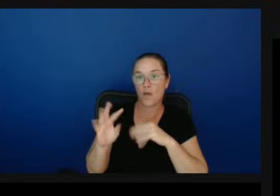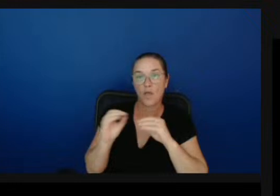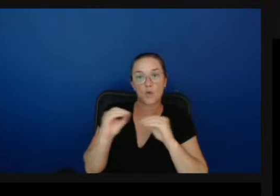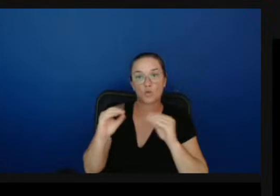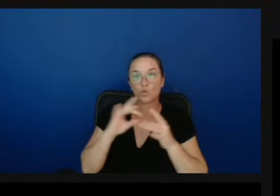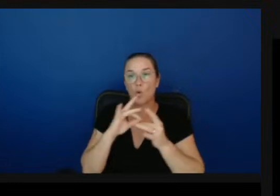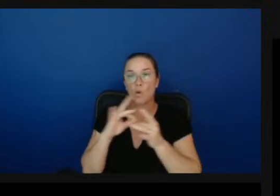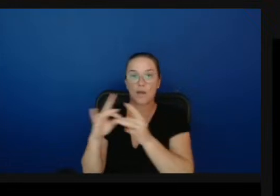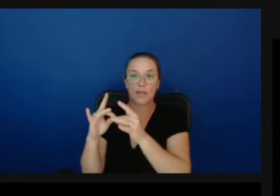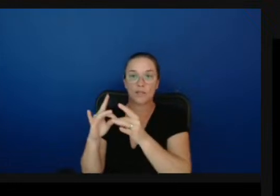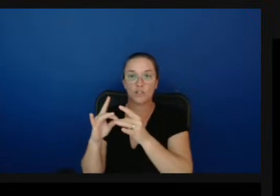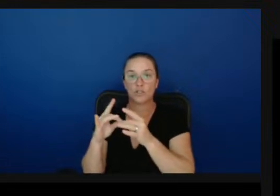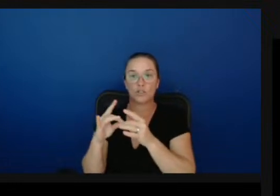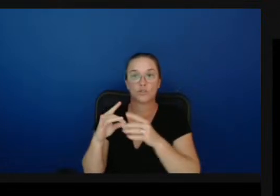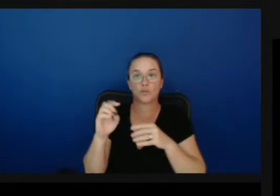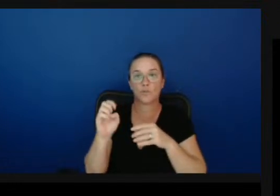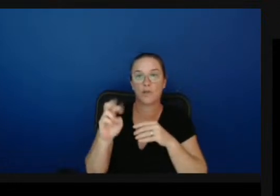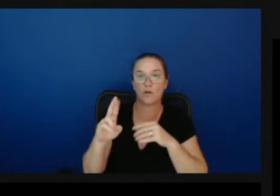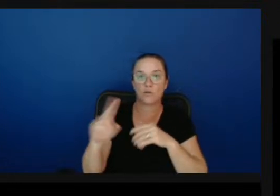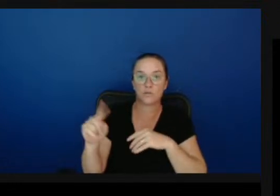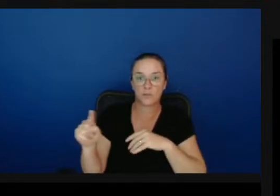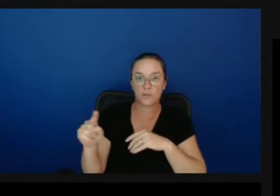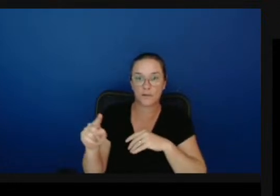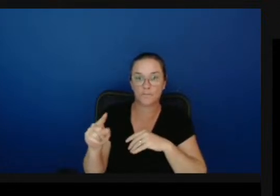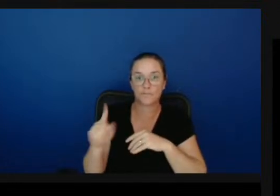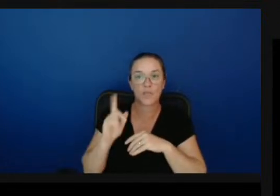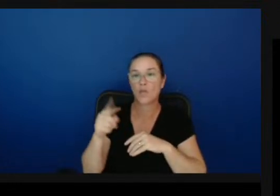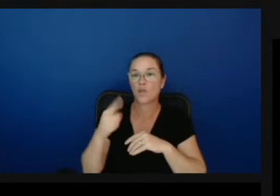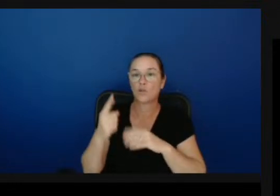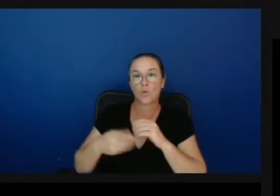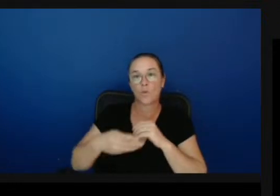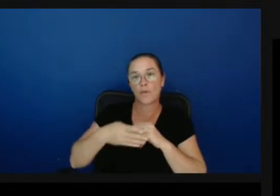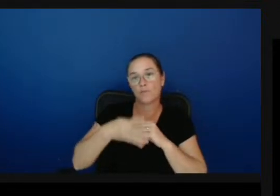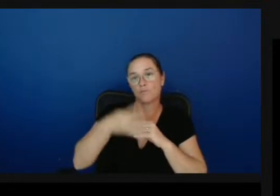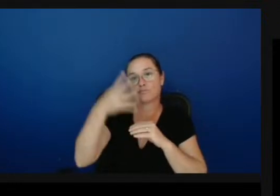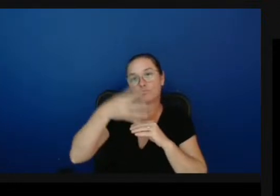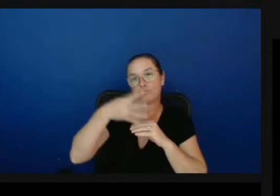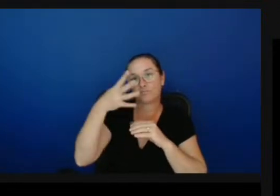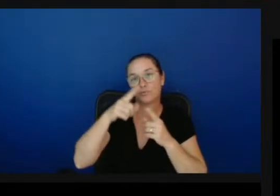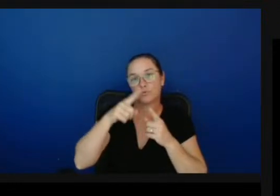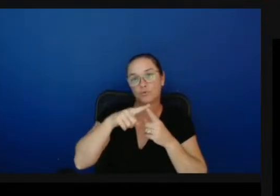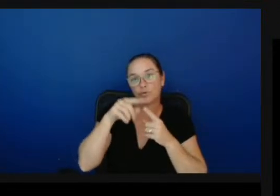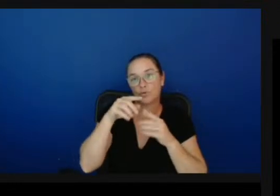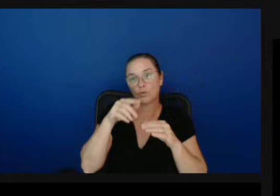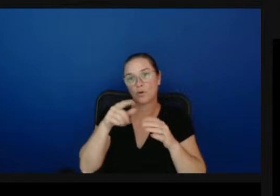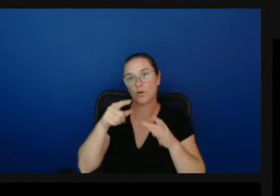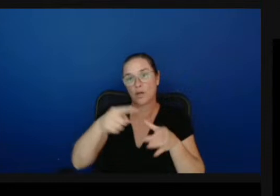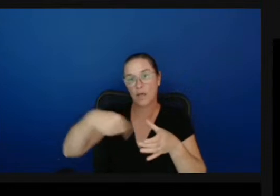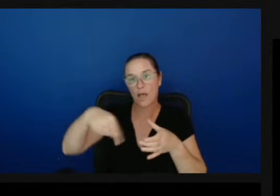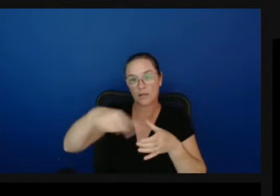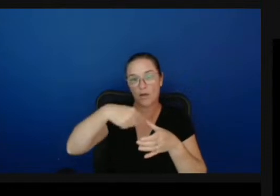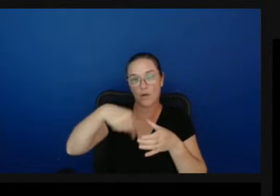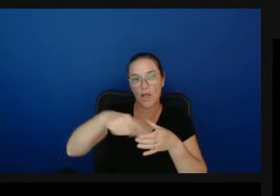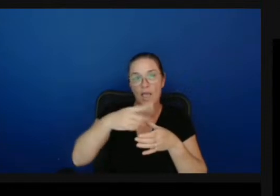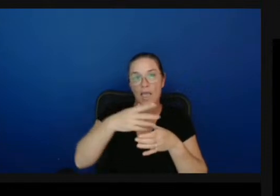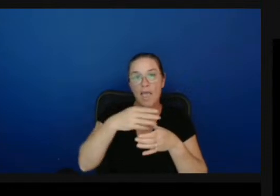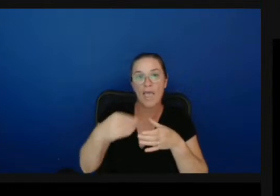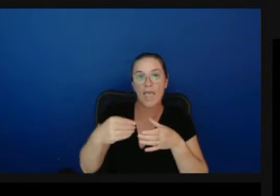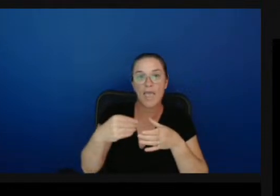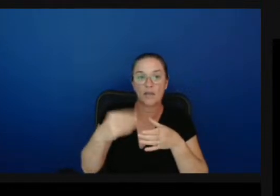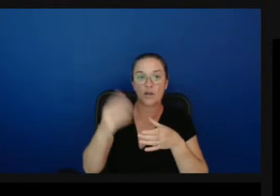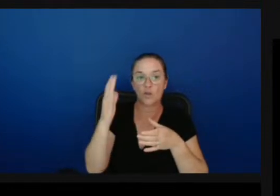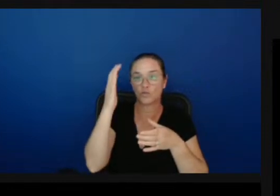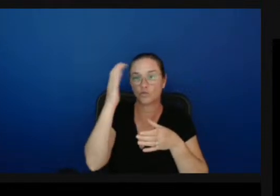to the rift zone right through there. Magma is coming up into the caldera, filling the caldera, and you have an extra special, very extra weird